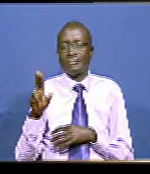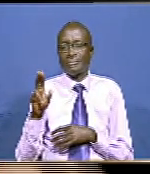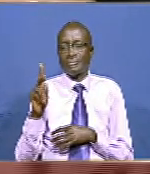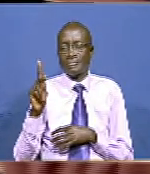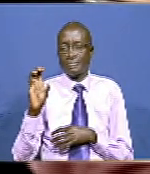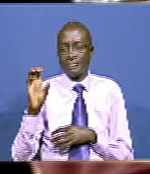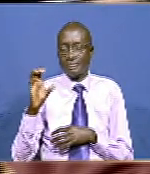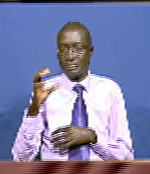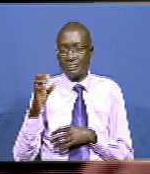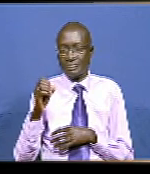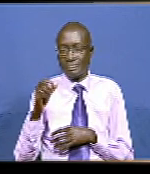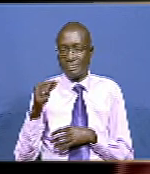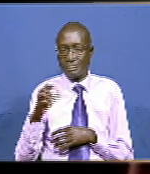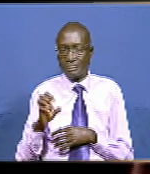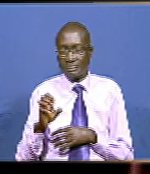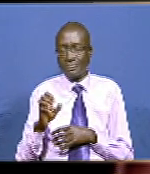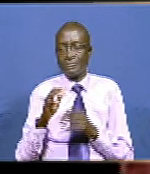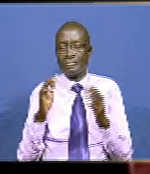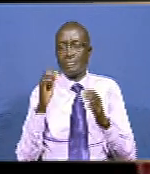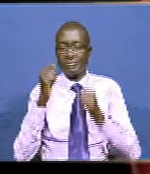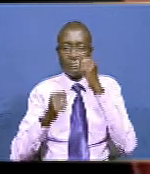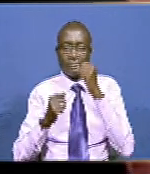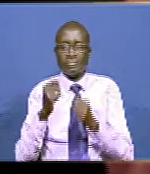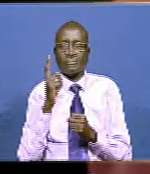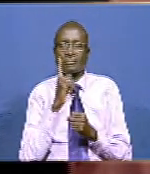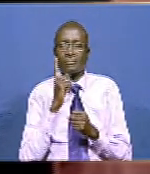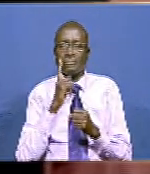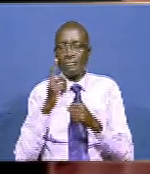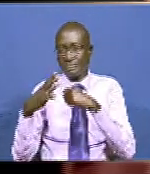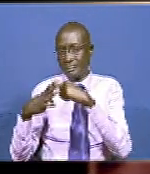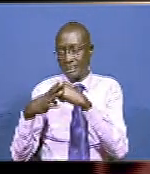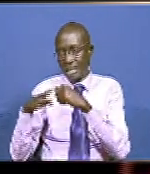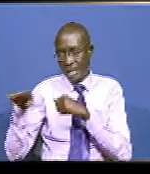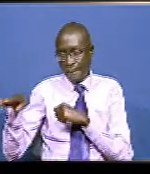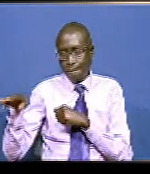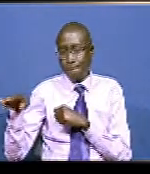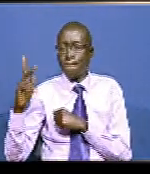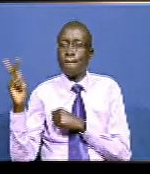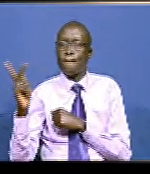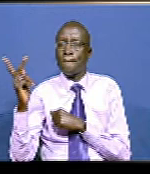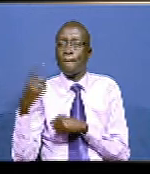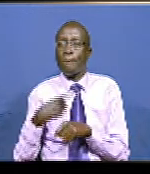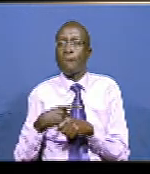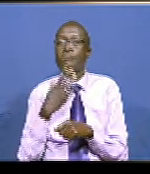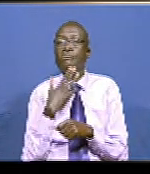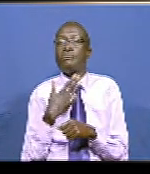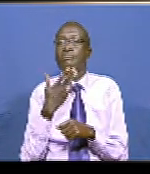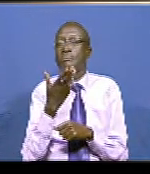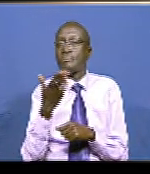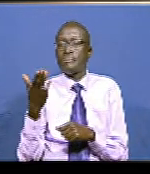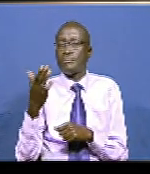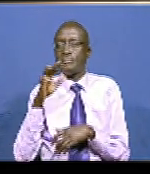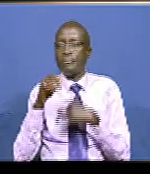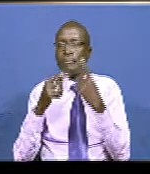big marathon, it's tomorrow at around 9 a.m. Kenyan time. And of course, we wish him all the